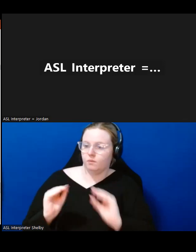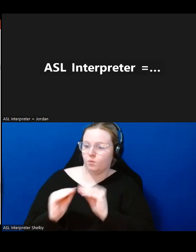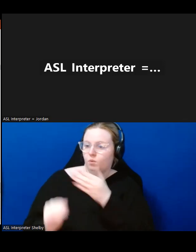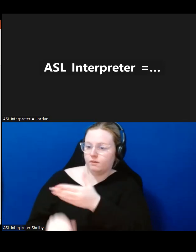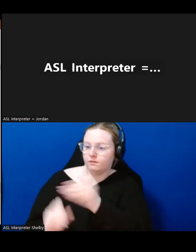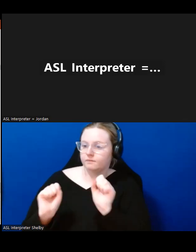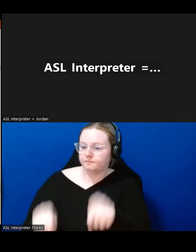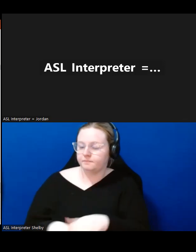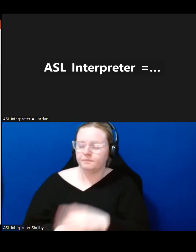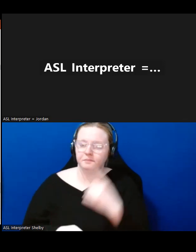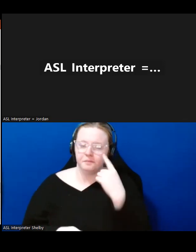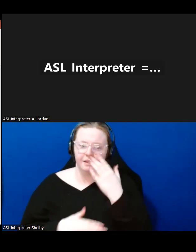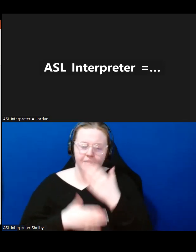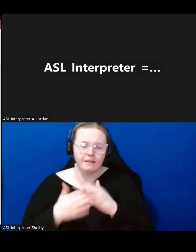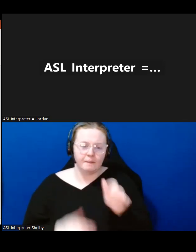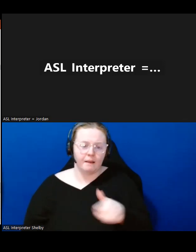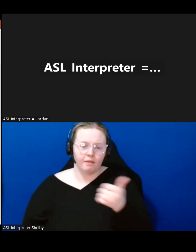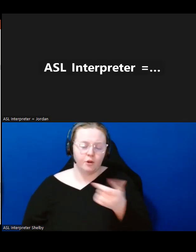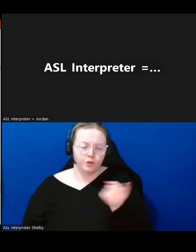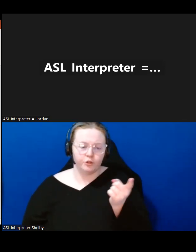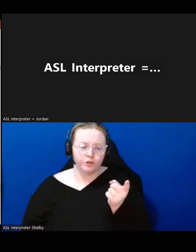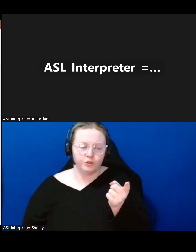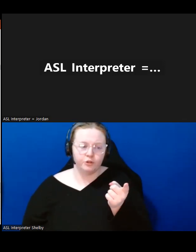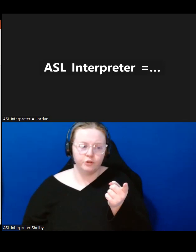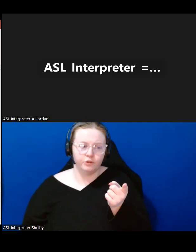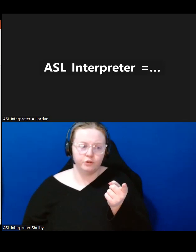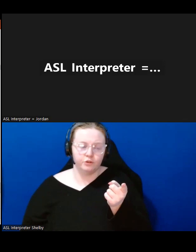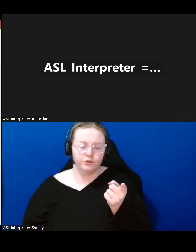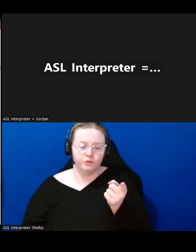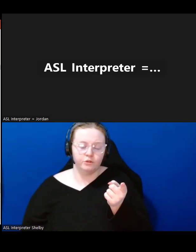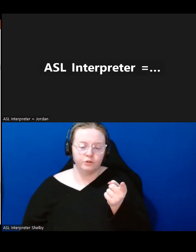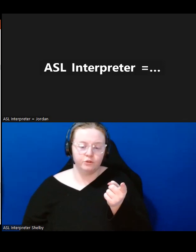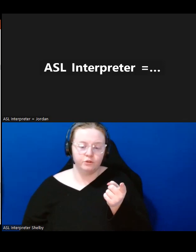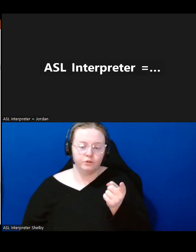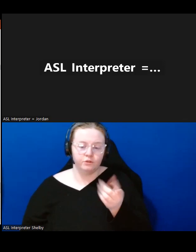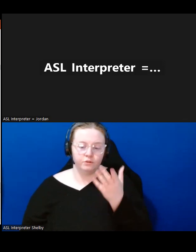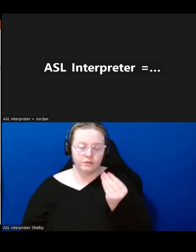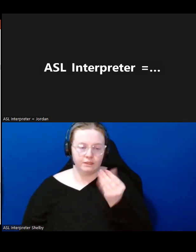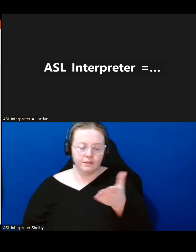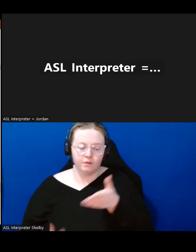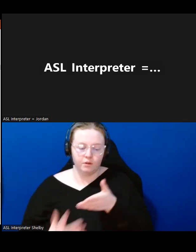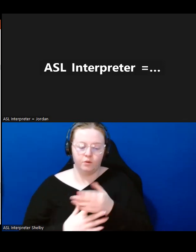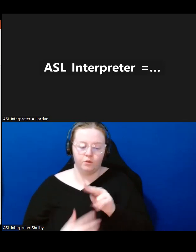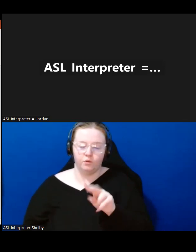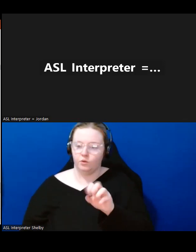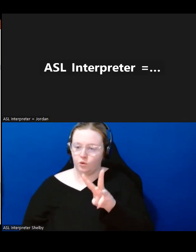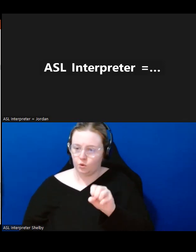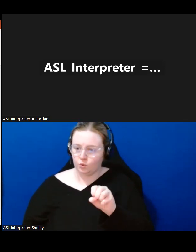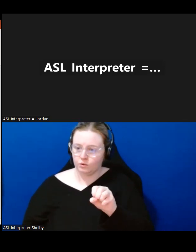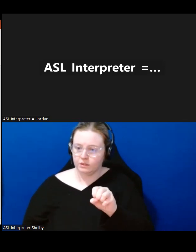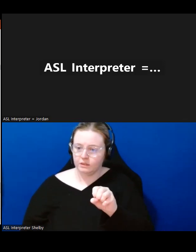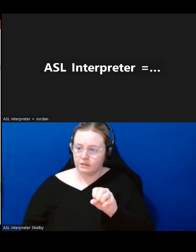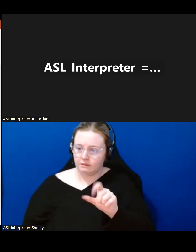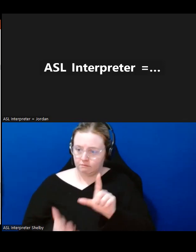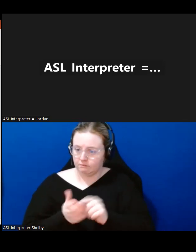I think some of the others, maybe you probably let folks know through your newsletter who got funded. We put